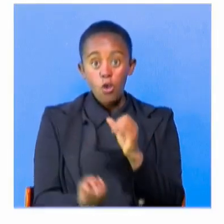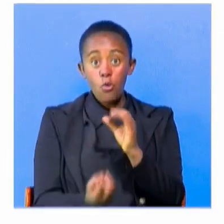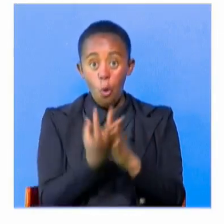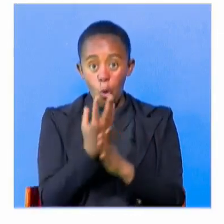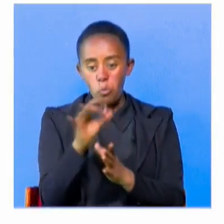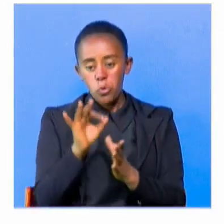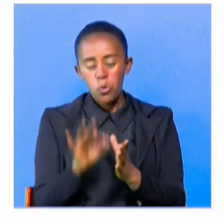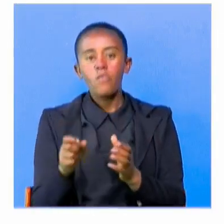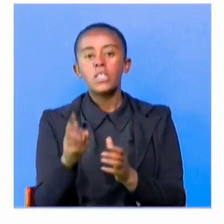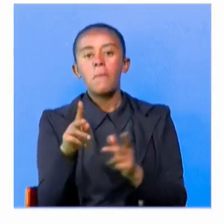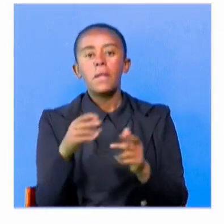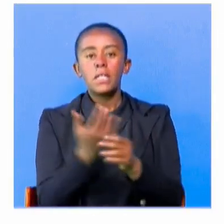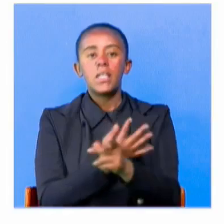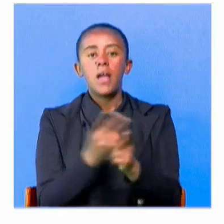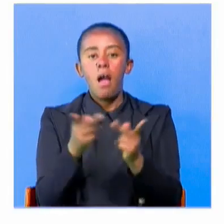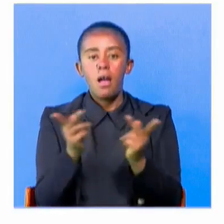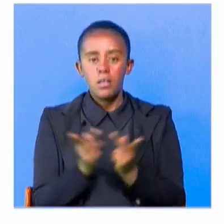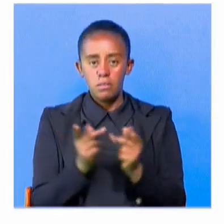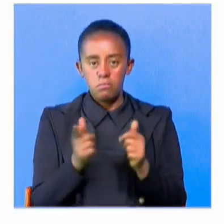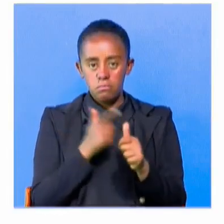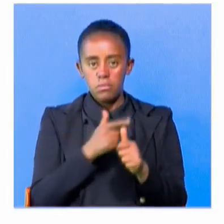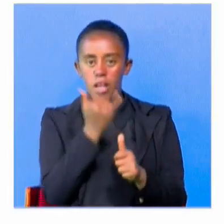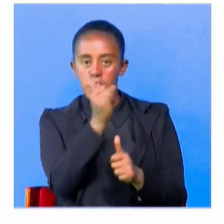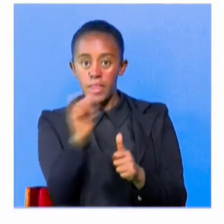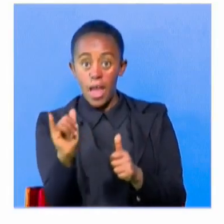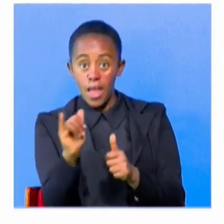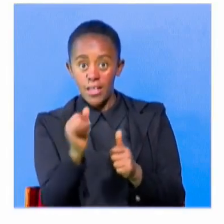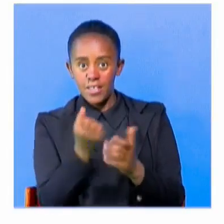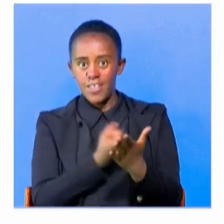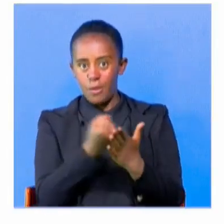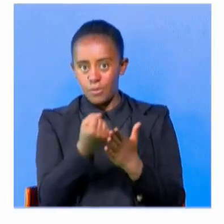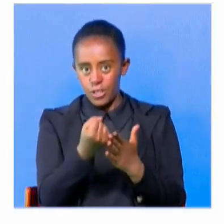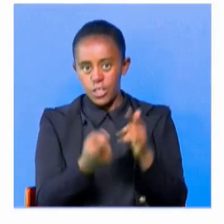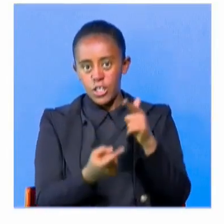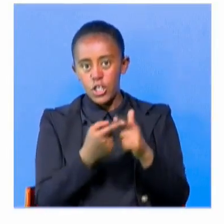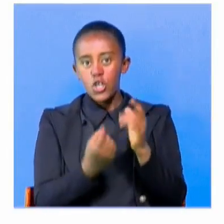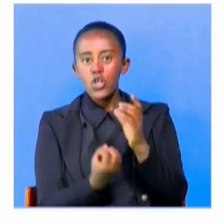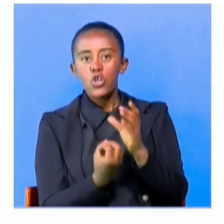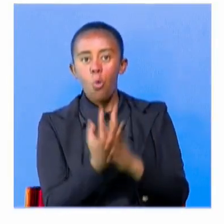is subject. Grow is a verb.